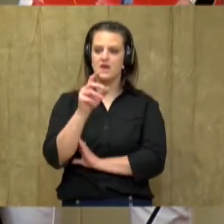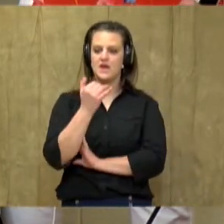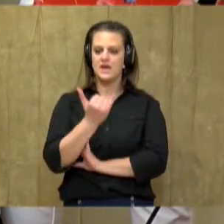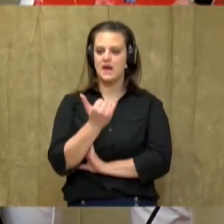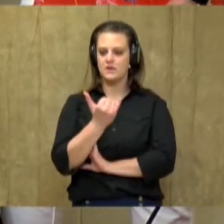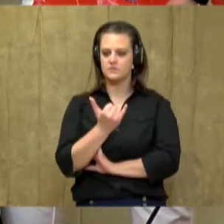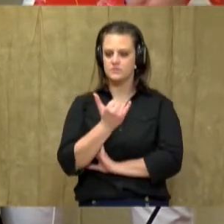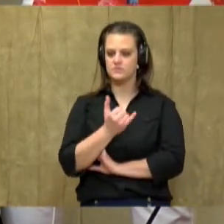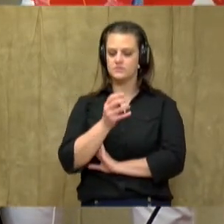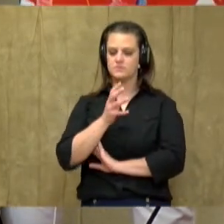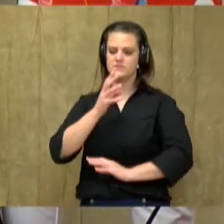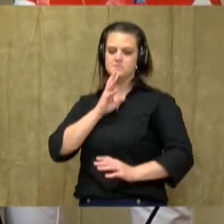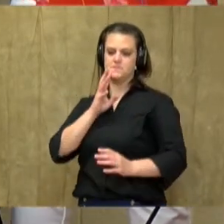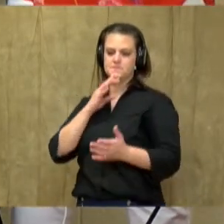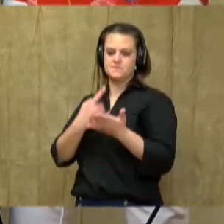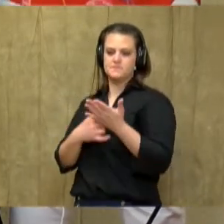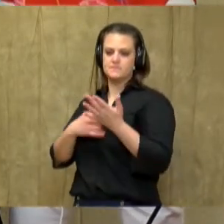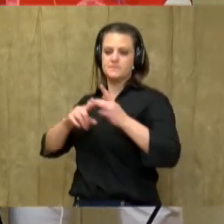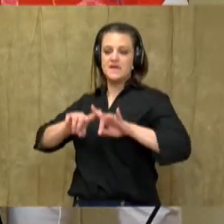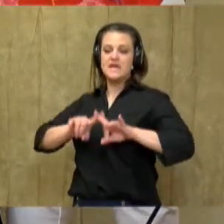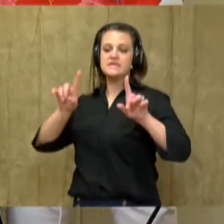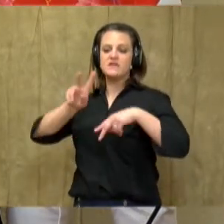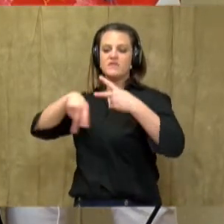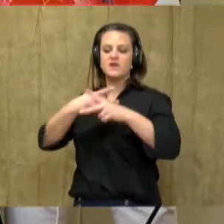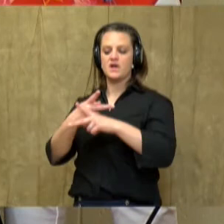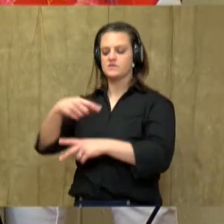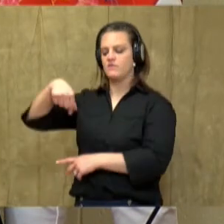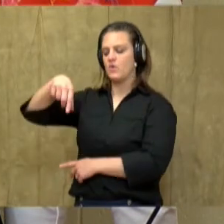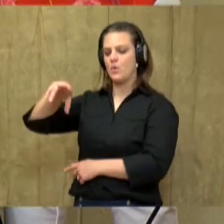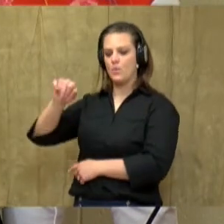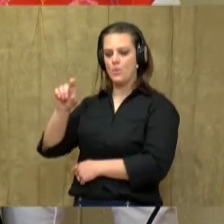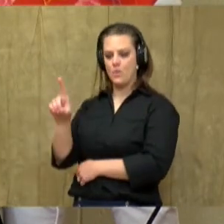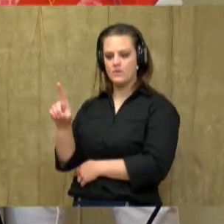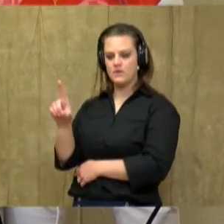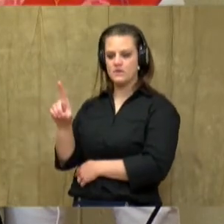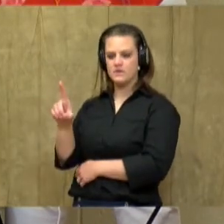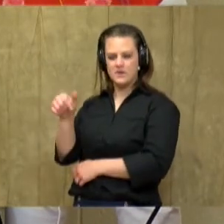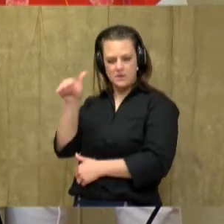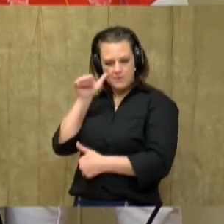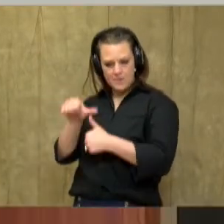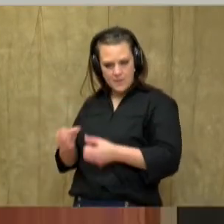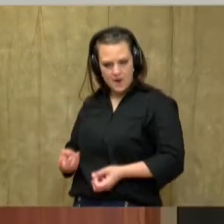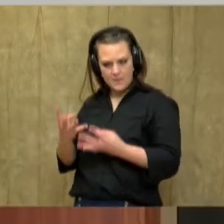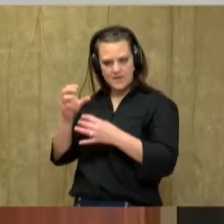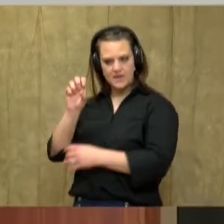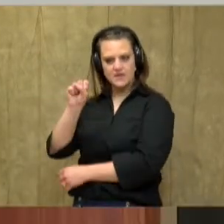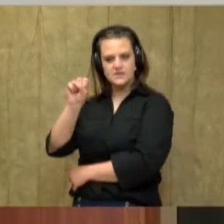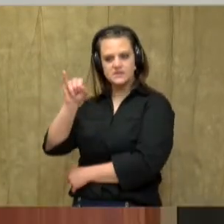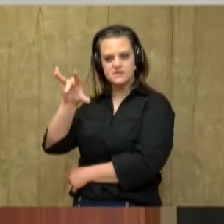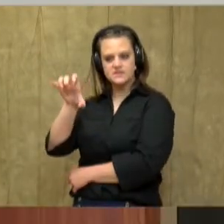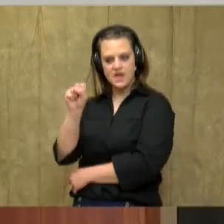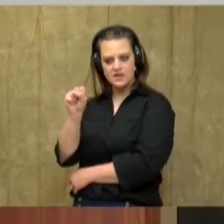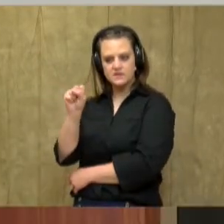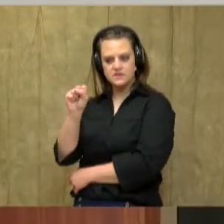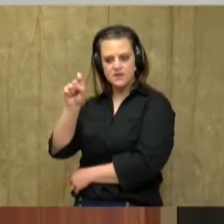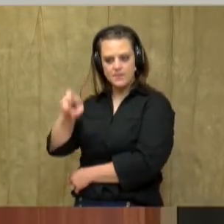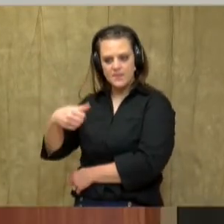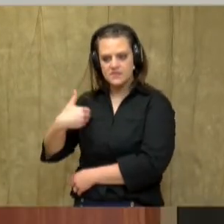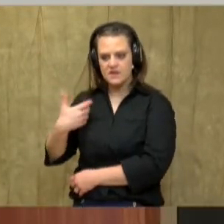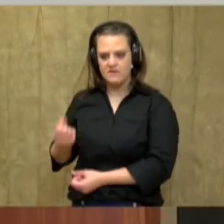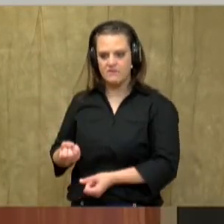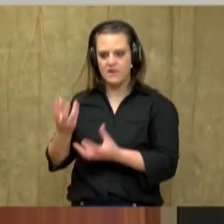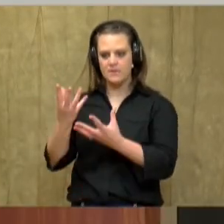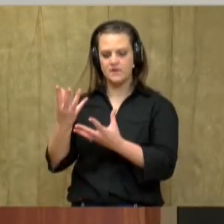Now, we've talked about our different types of quadrilaterals. Do you remember how many sides a figure has to be